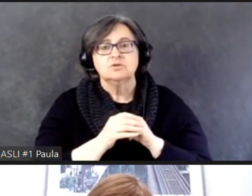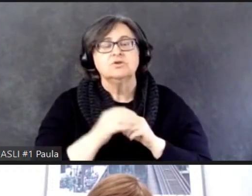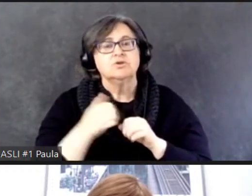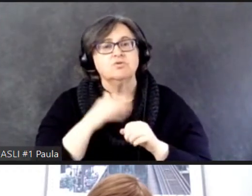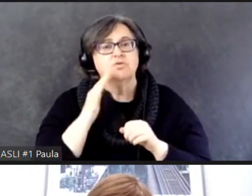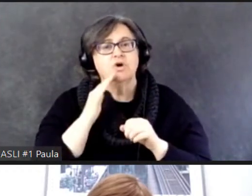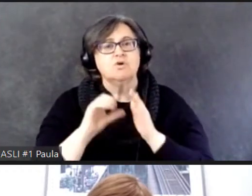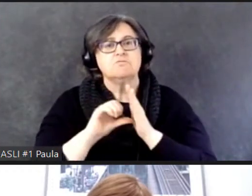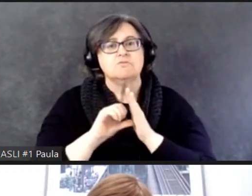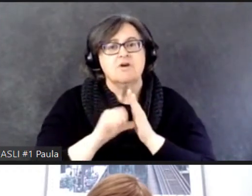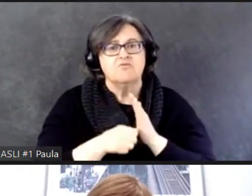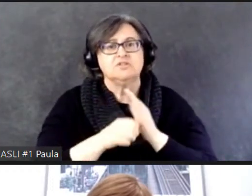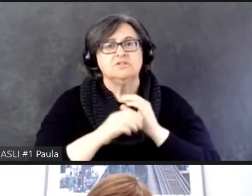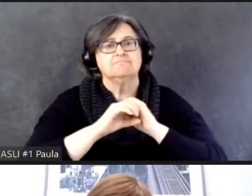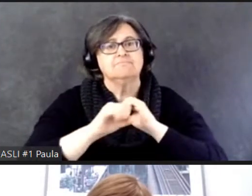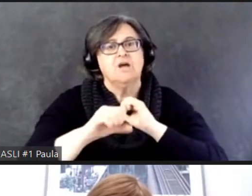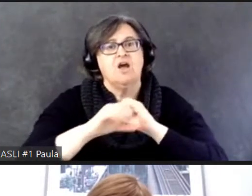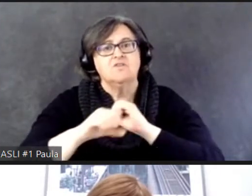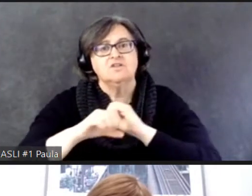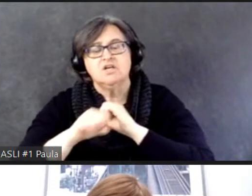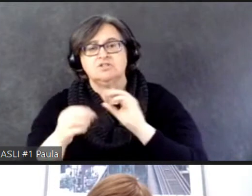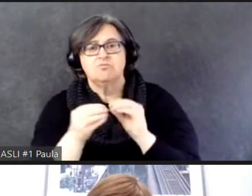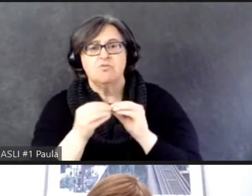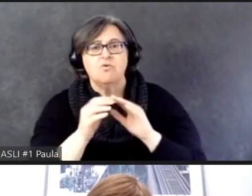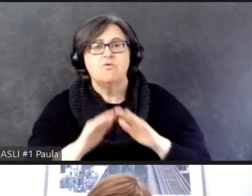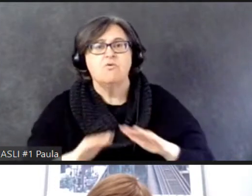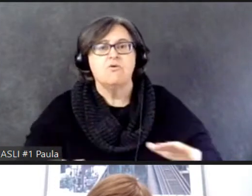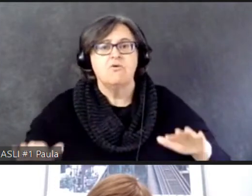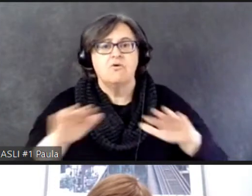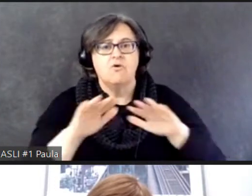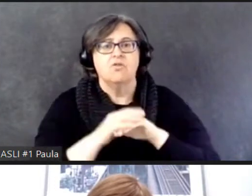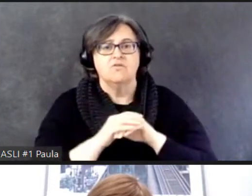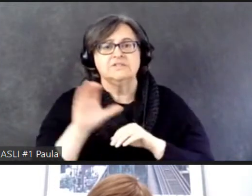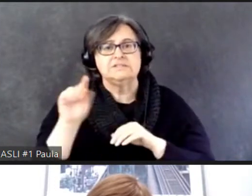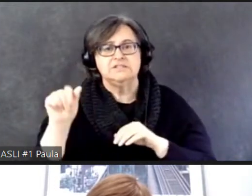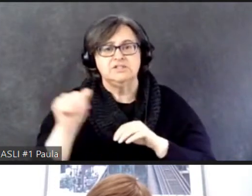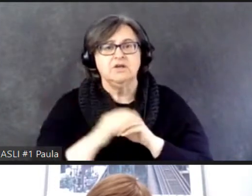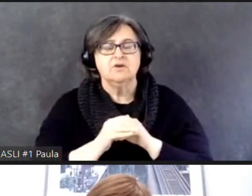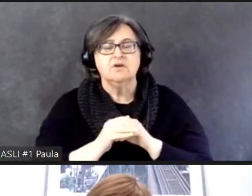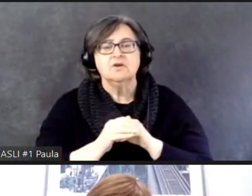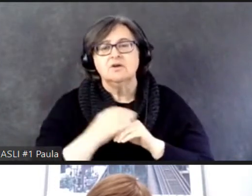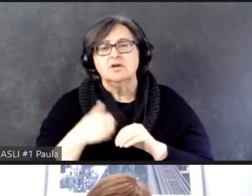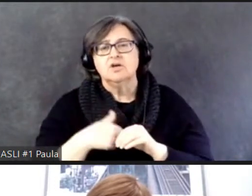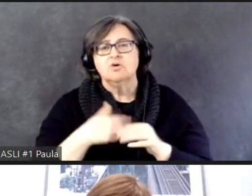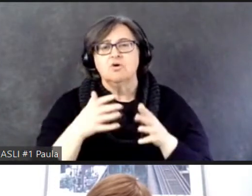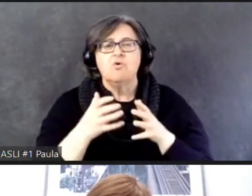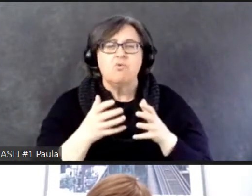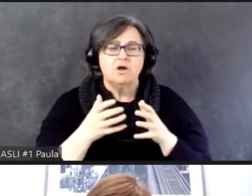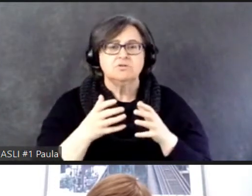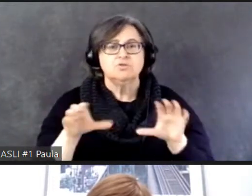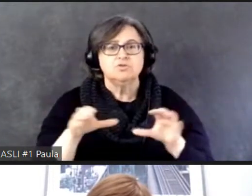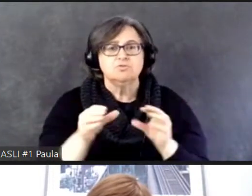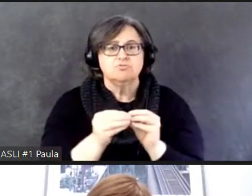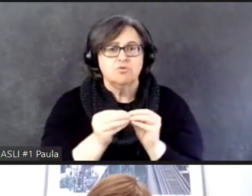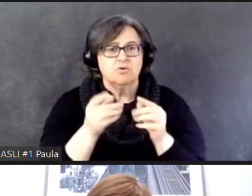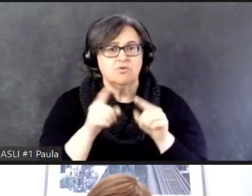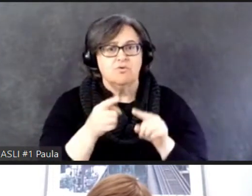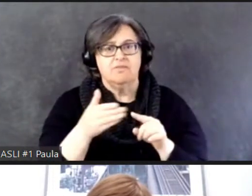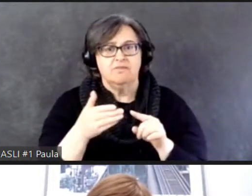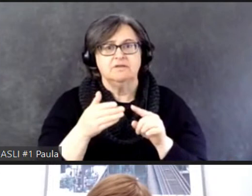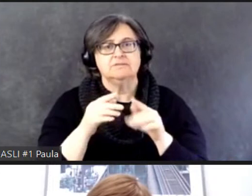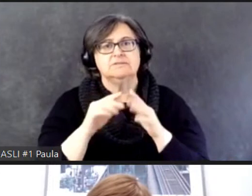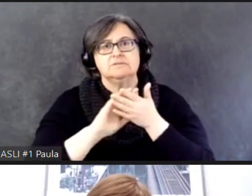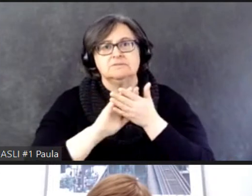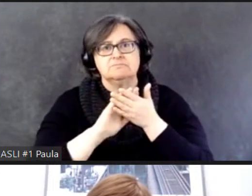more advertising throughout the system and looking for some expansion on that once things start to stabilize.